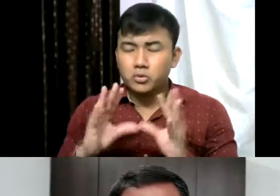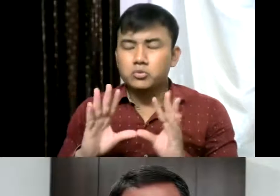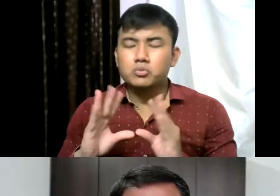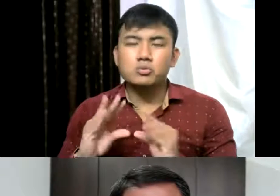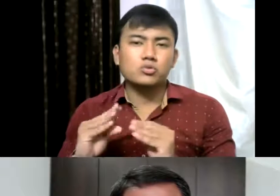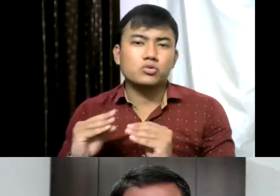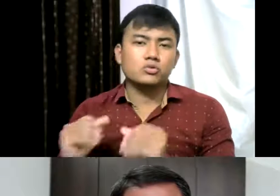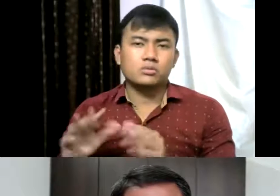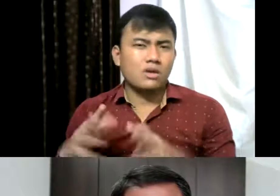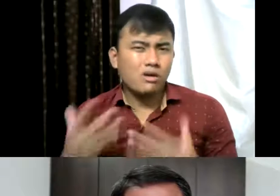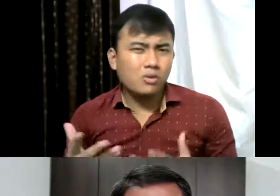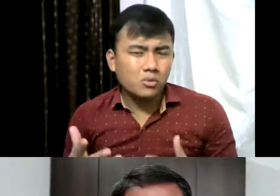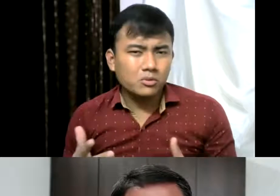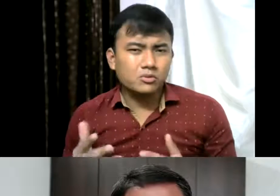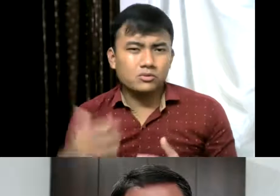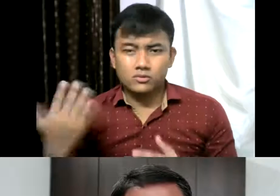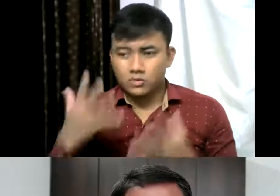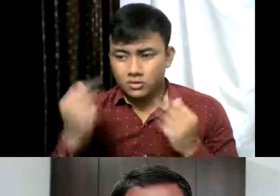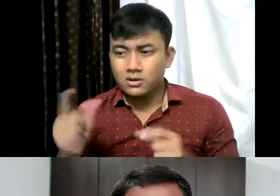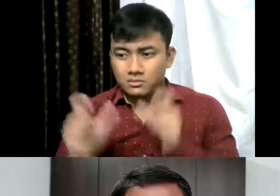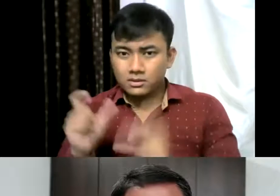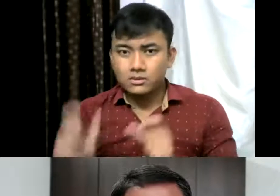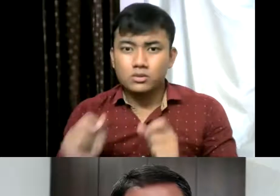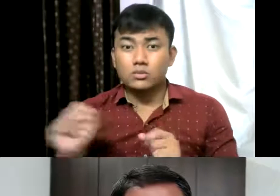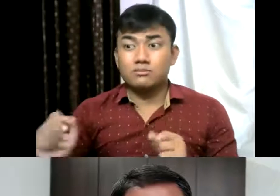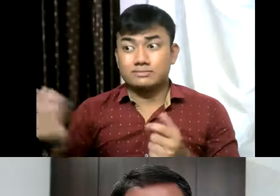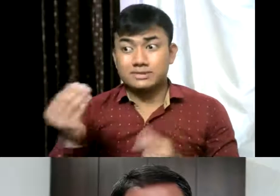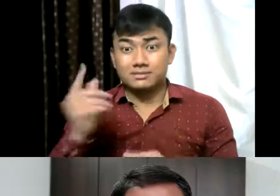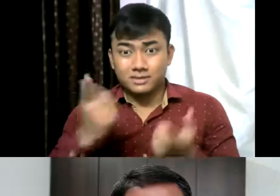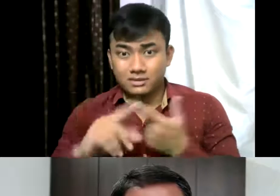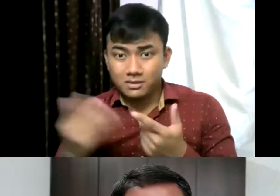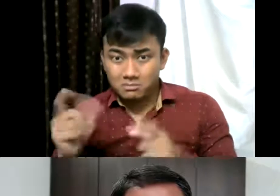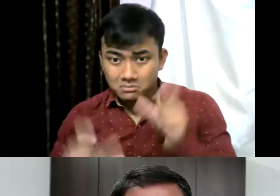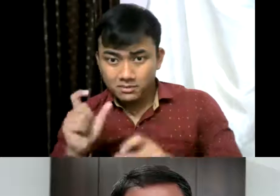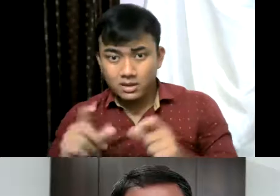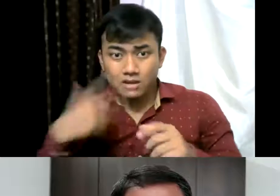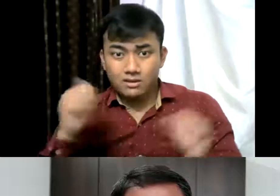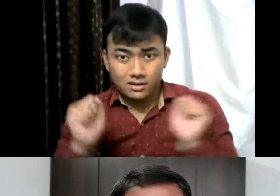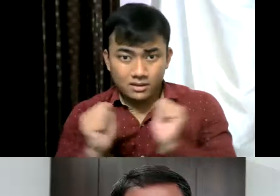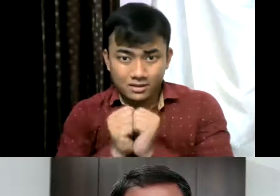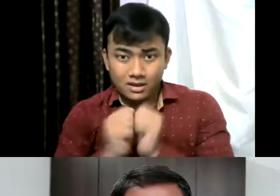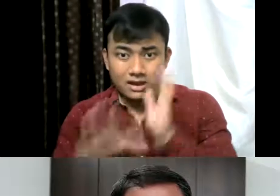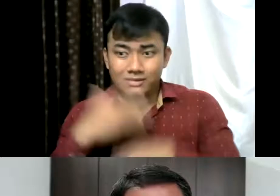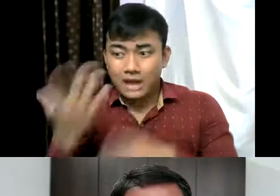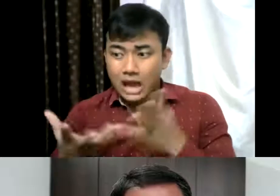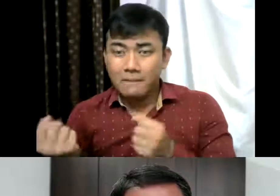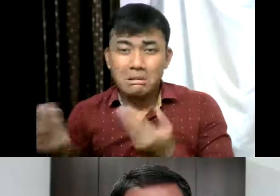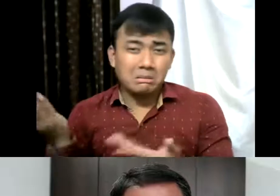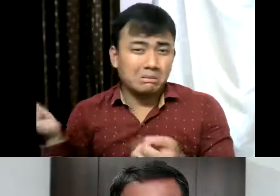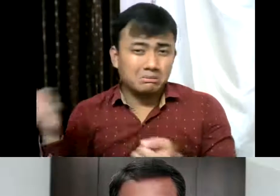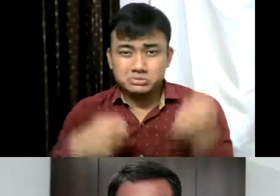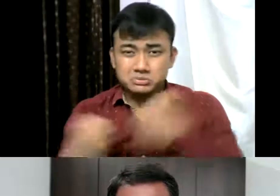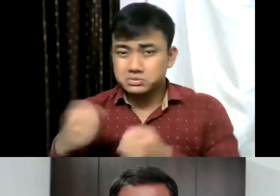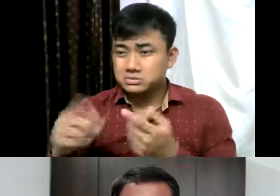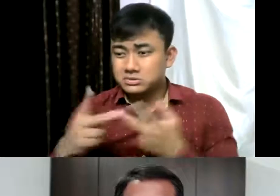were used to subject users to physical violence, especially in cases where the politics of intersectional identity and personal